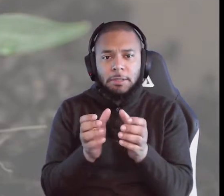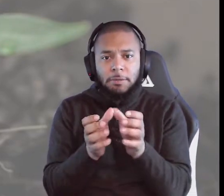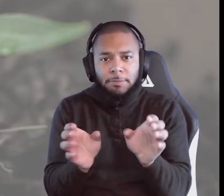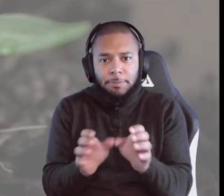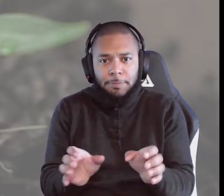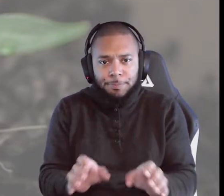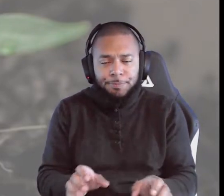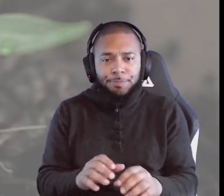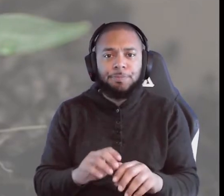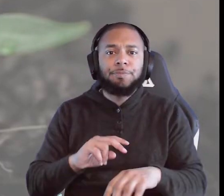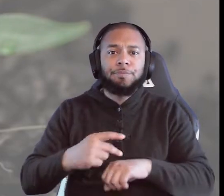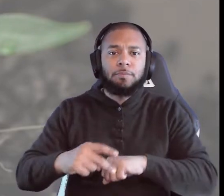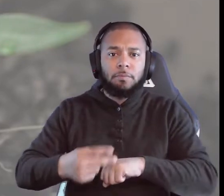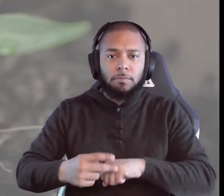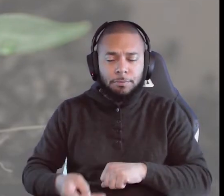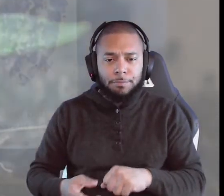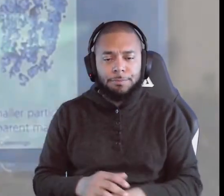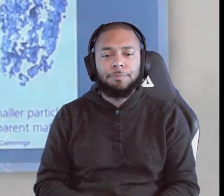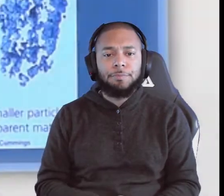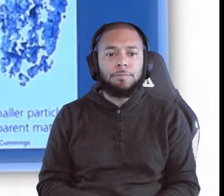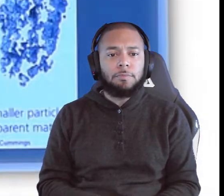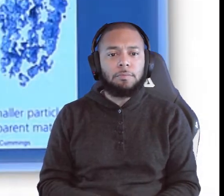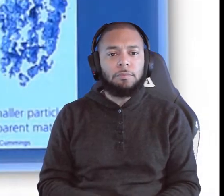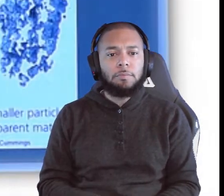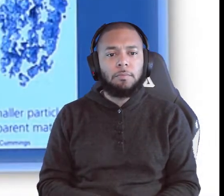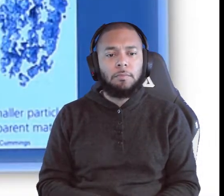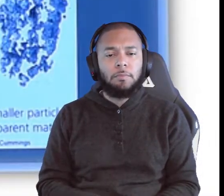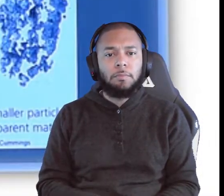the minerals to fall apart into individual pieces.